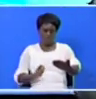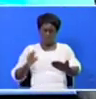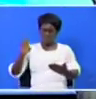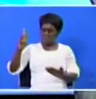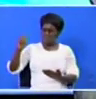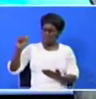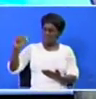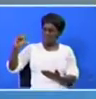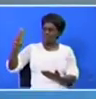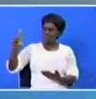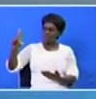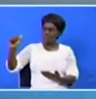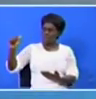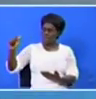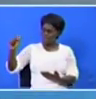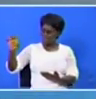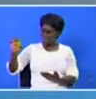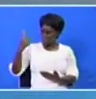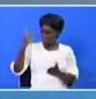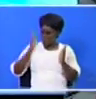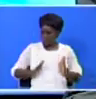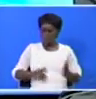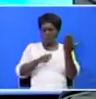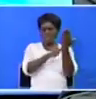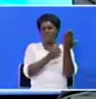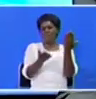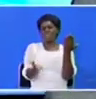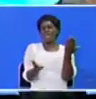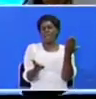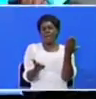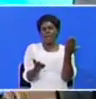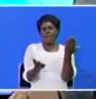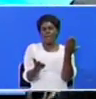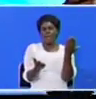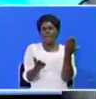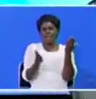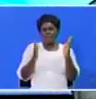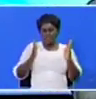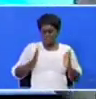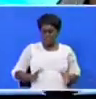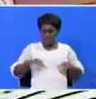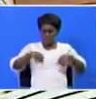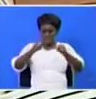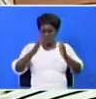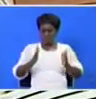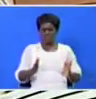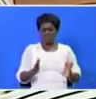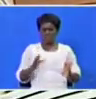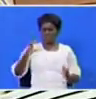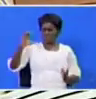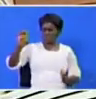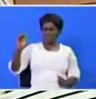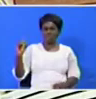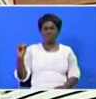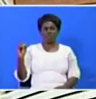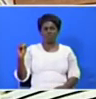also distributed it, who is one of those who was mentioned adversely. Linda, and the person Murathe with the chair I think, was I think, with the CEO. I think, so the point